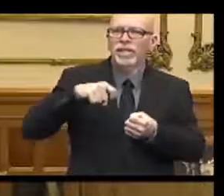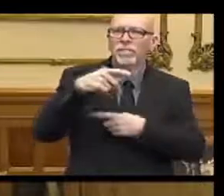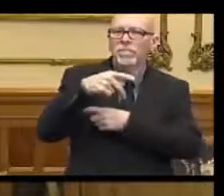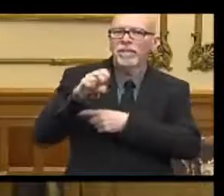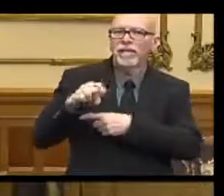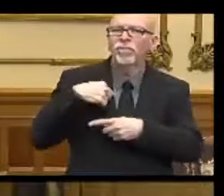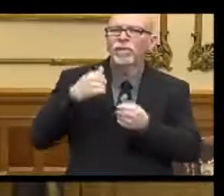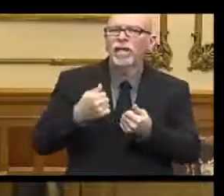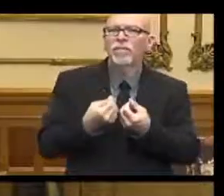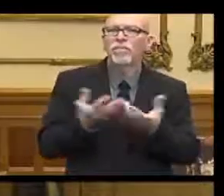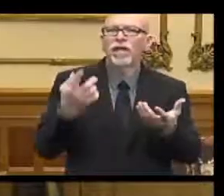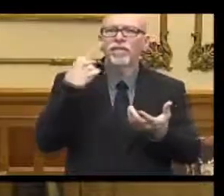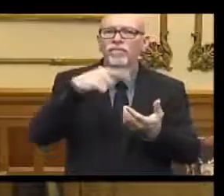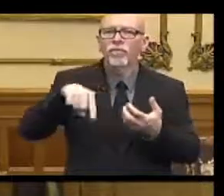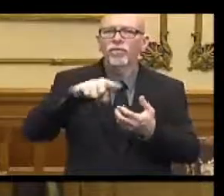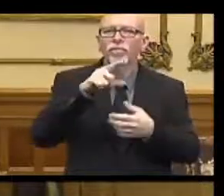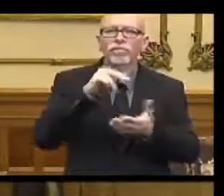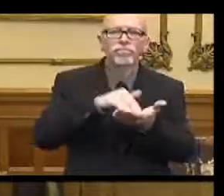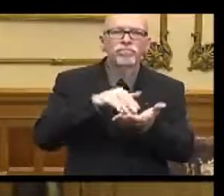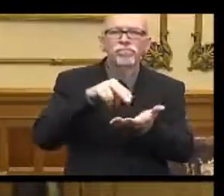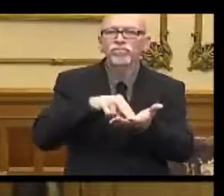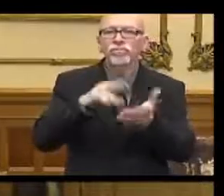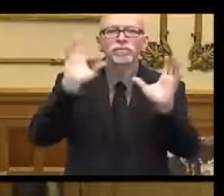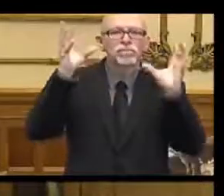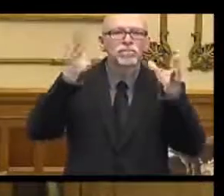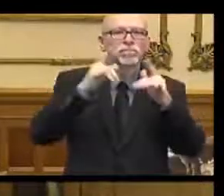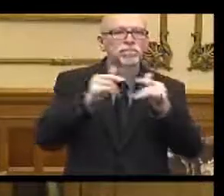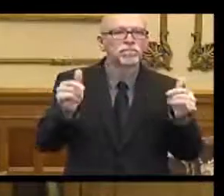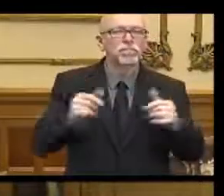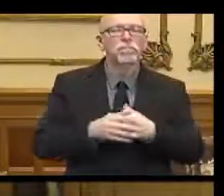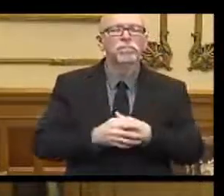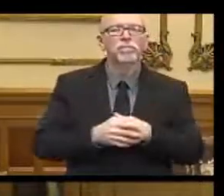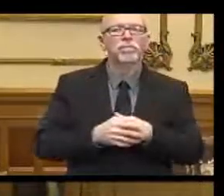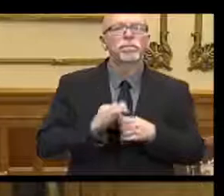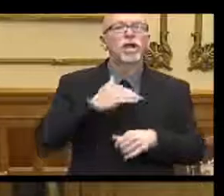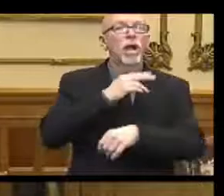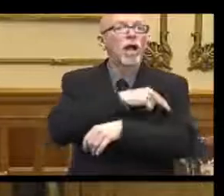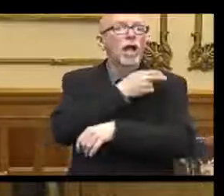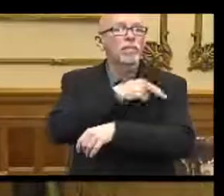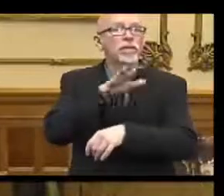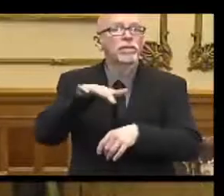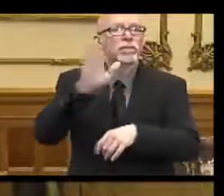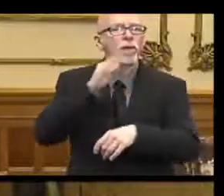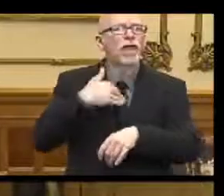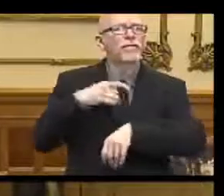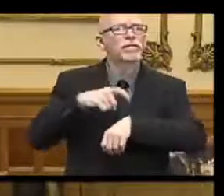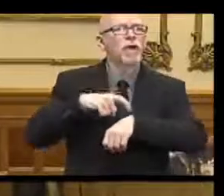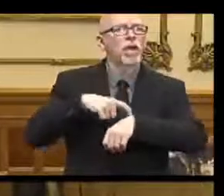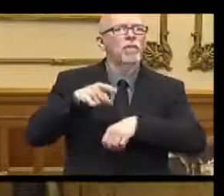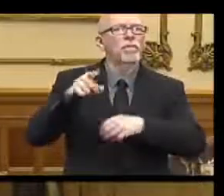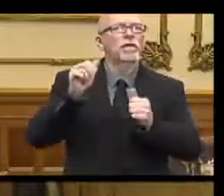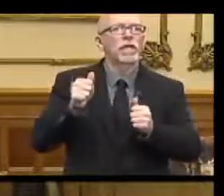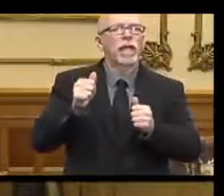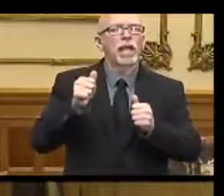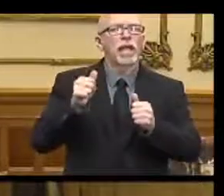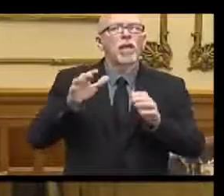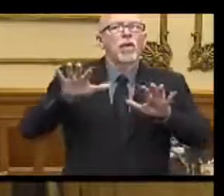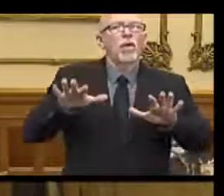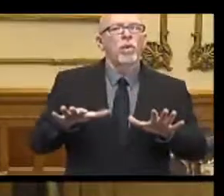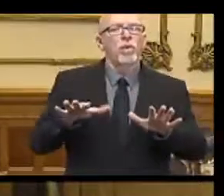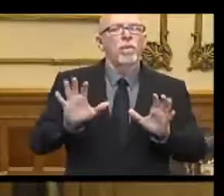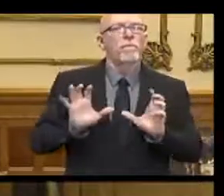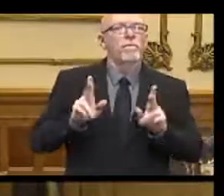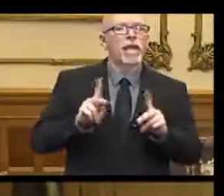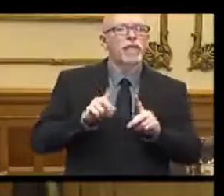to provide for our frontline EMS and other individuals. Our hospitals will have time to kind of recuperate and get back on